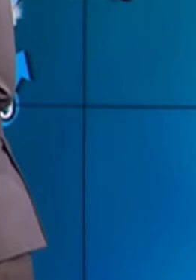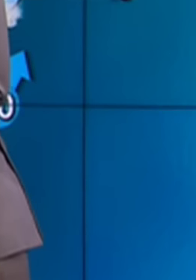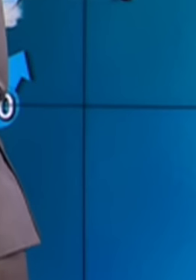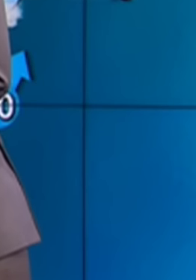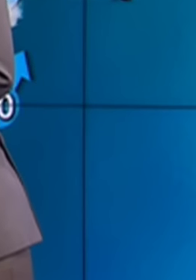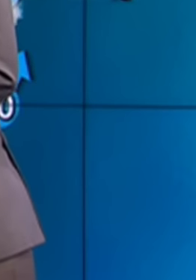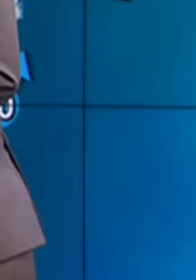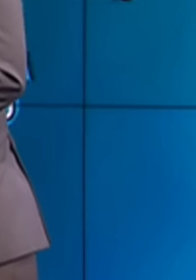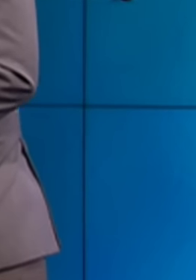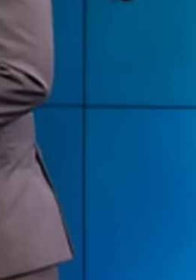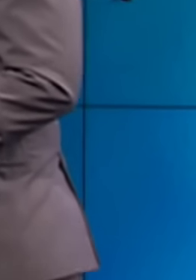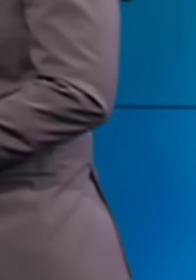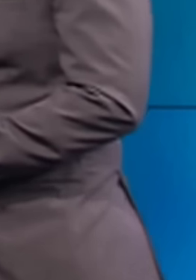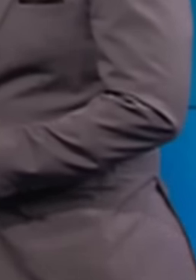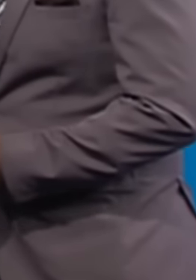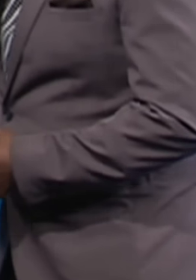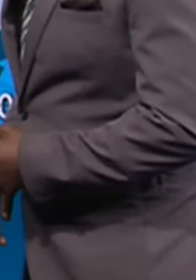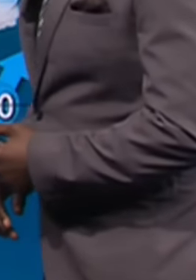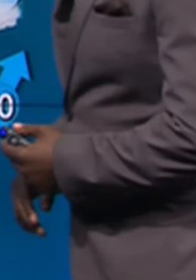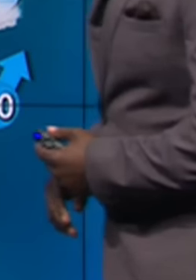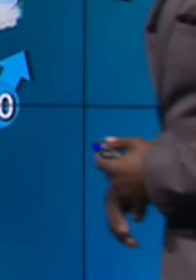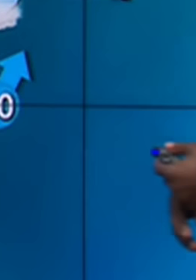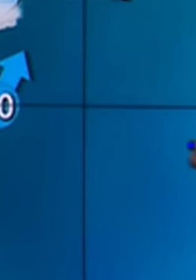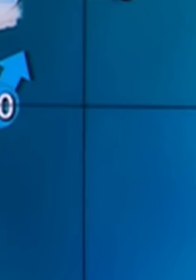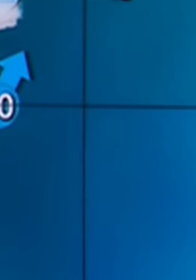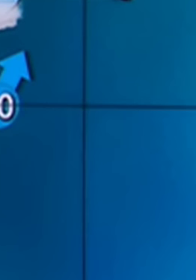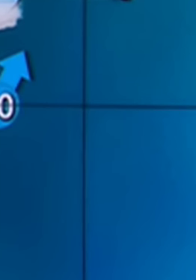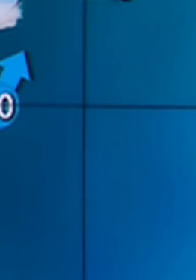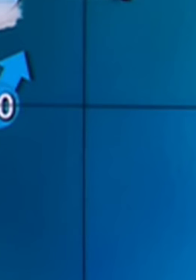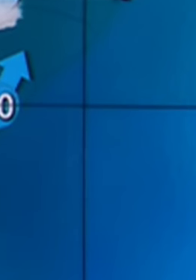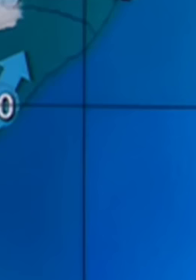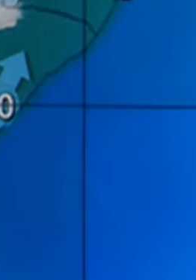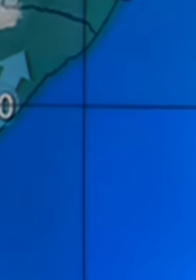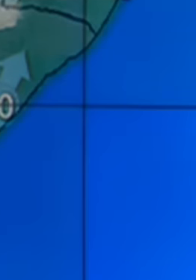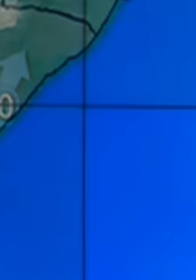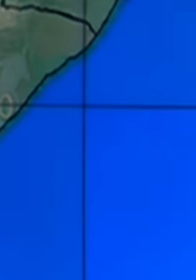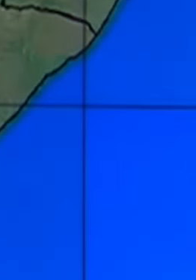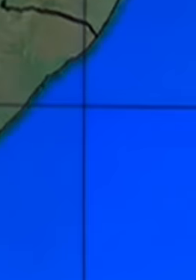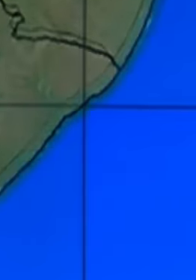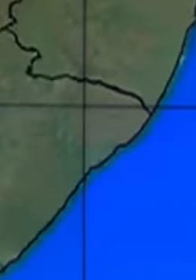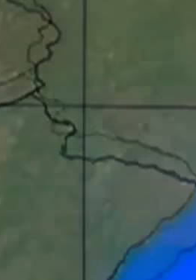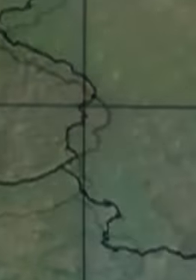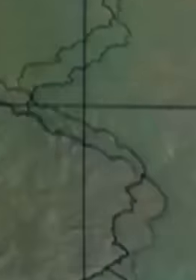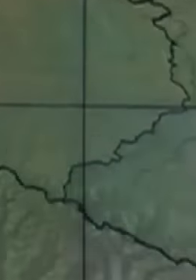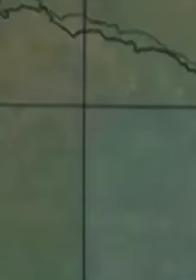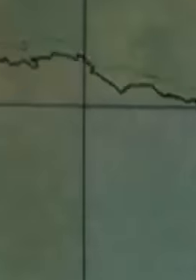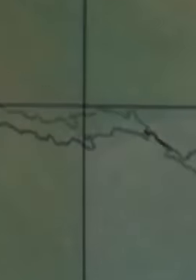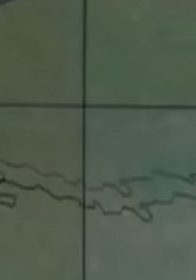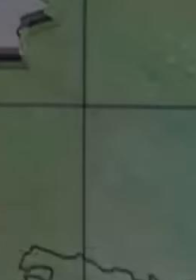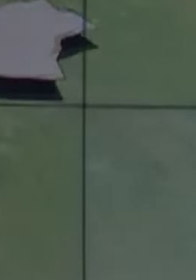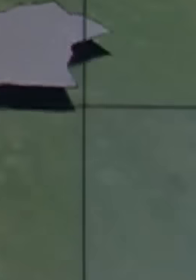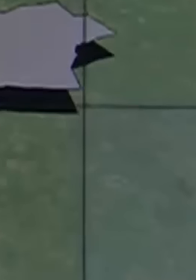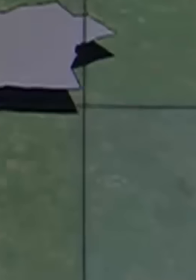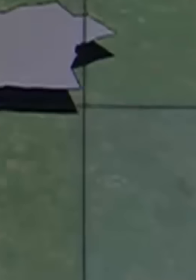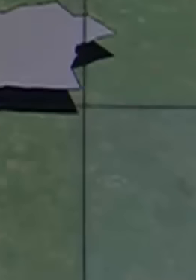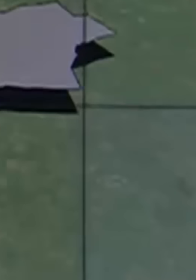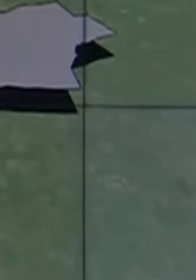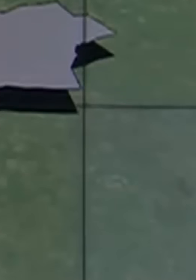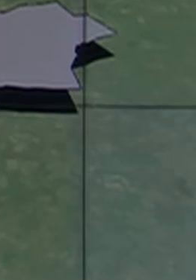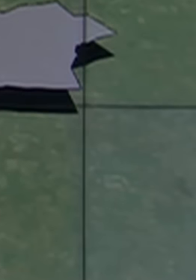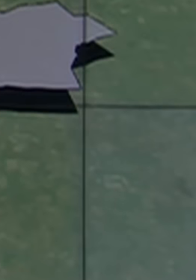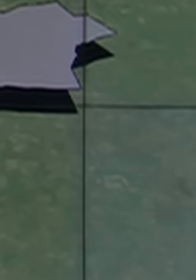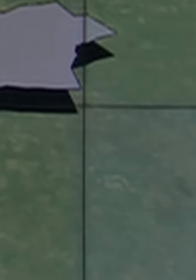shebile ka Springbok go tla ka re ka ba Prima e tla bele fela mohudi ho sana o seng ka ba dingwana re grate ba ken sapisipa le jeno le hona o sana o seng o tlhokoile